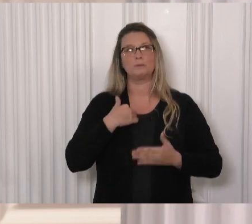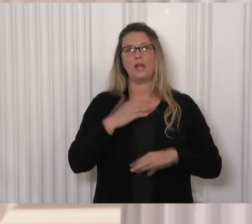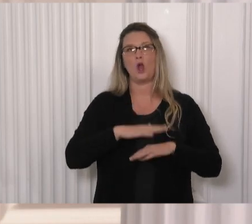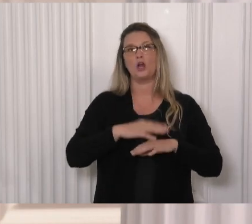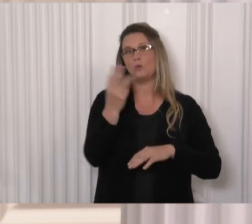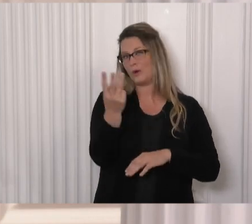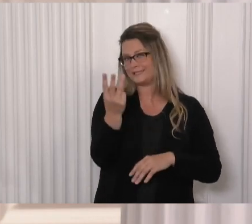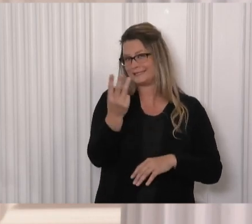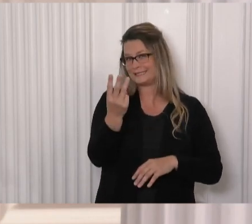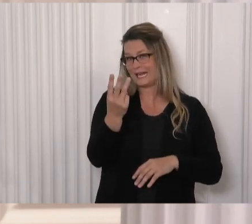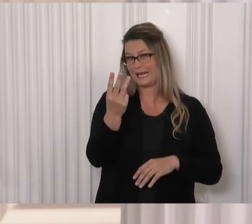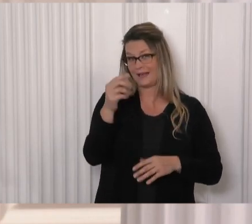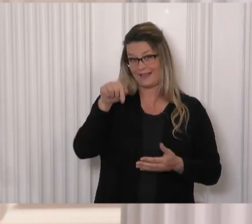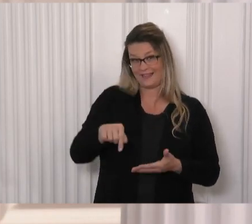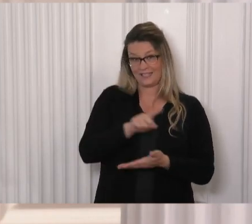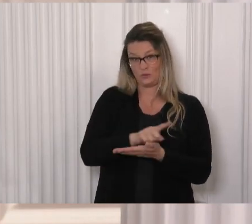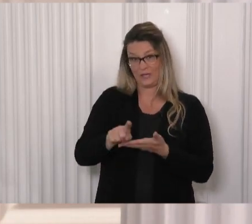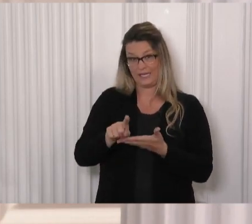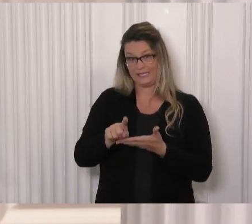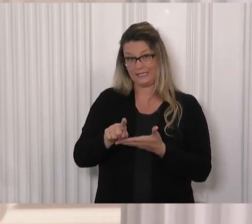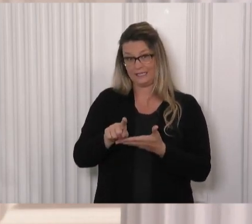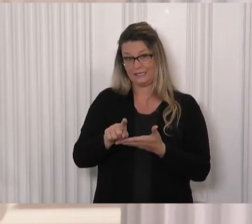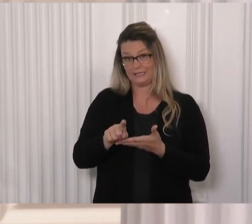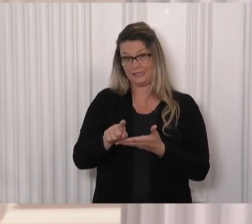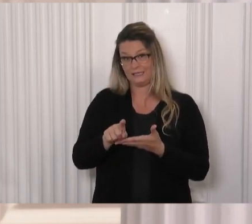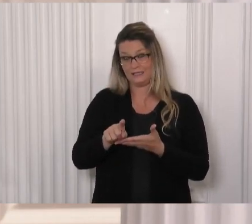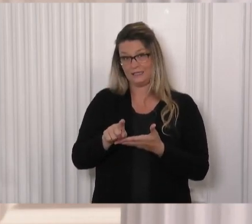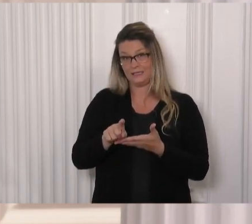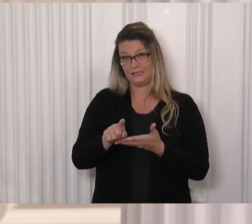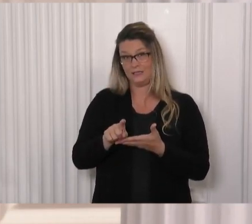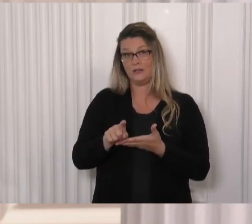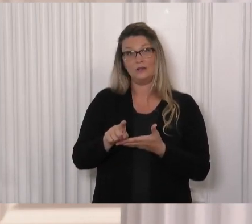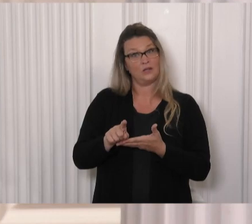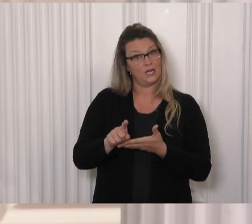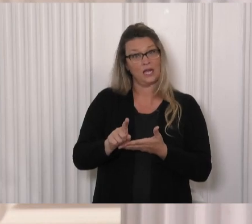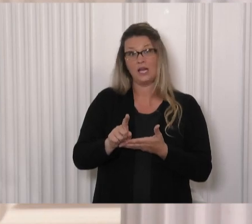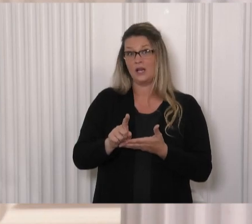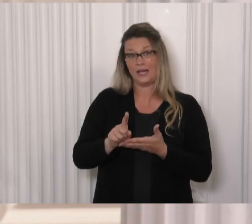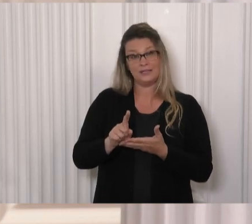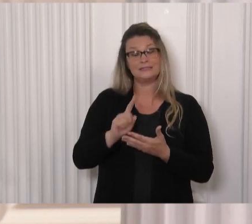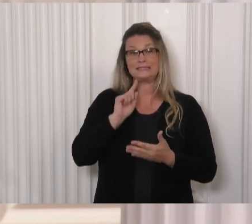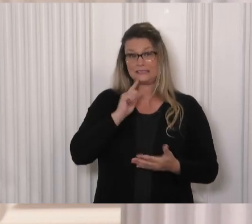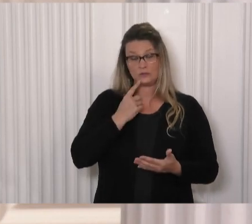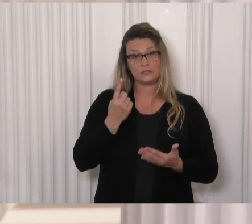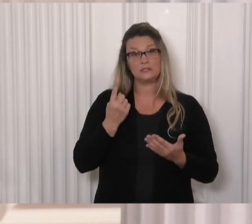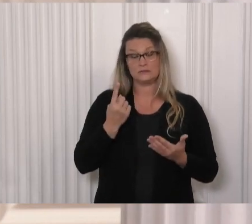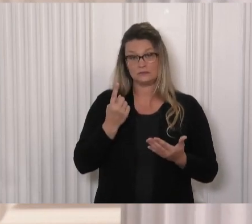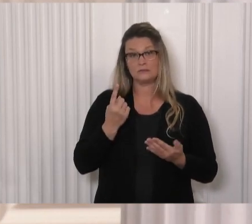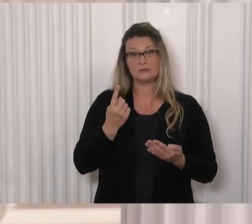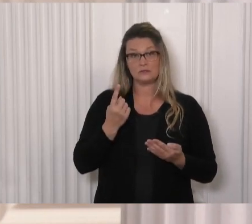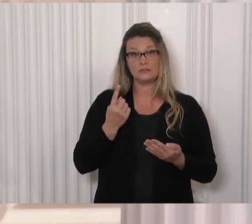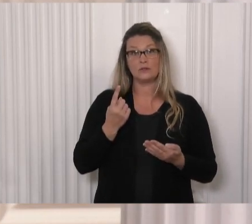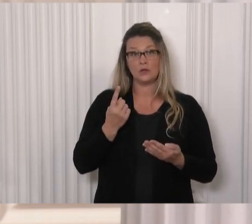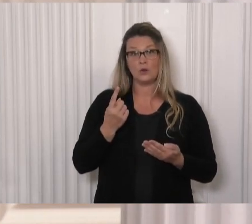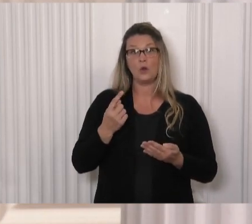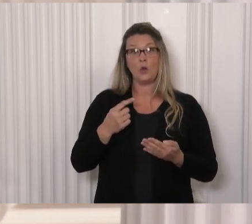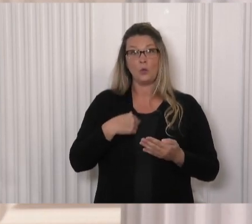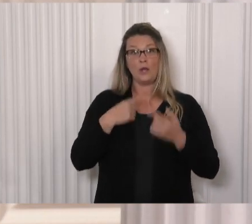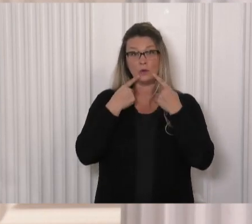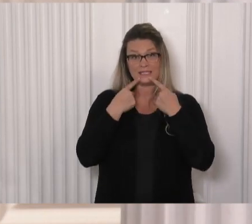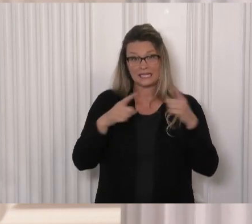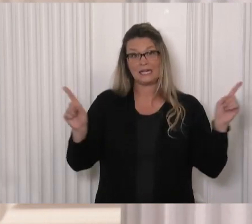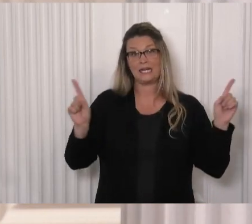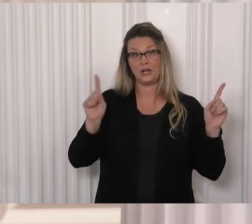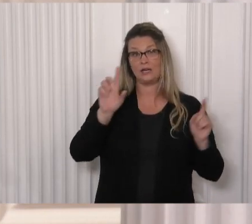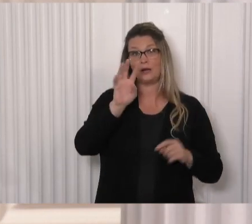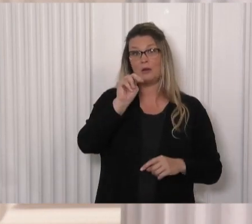Wednesday of this week, and we need to do this really badly. We're going to declare Wednesday,